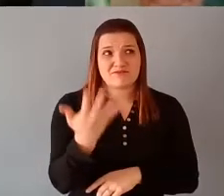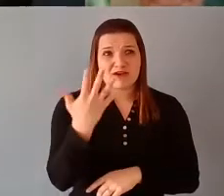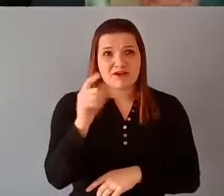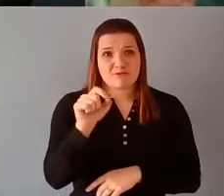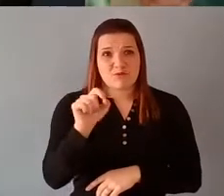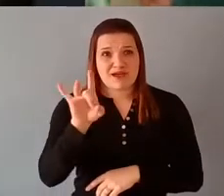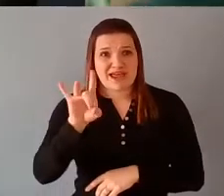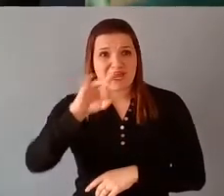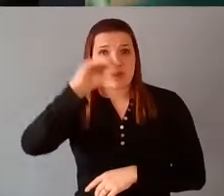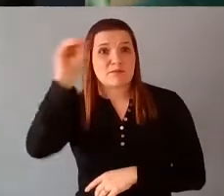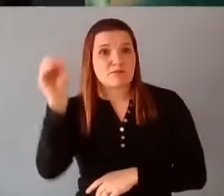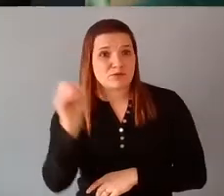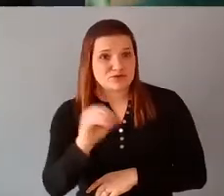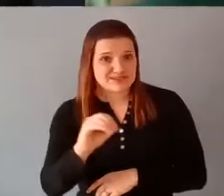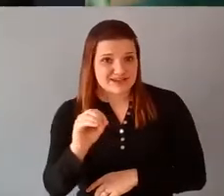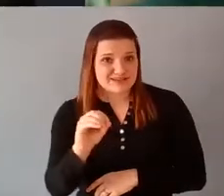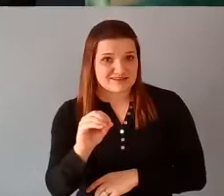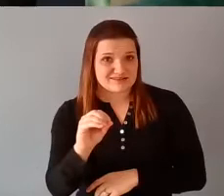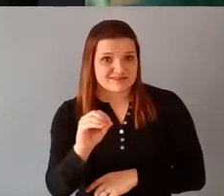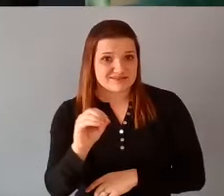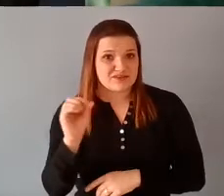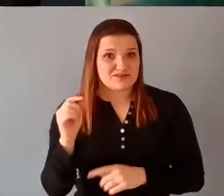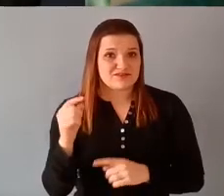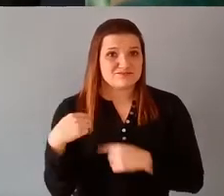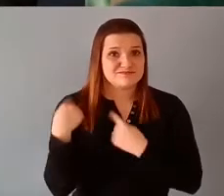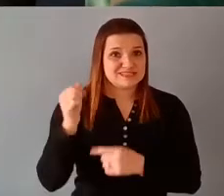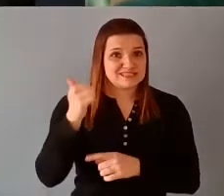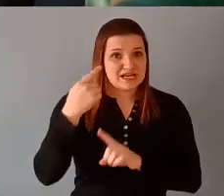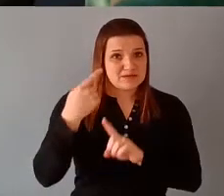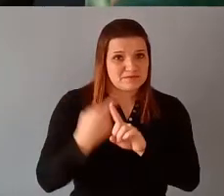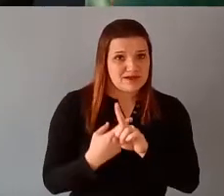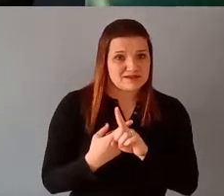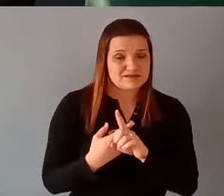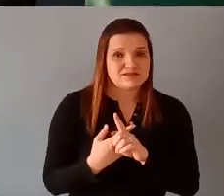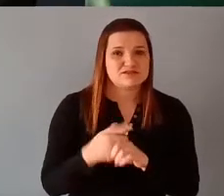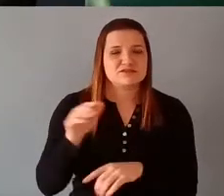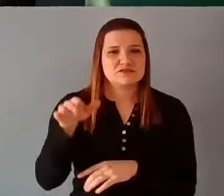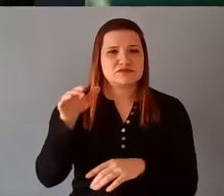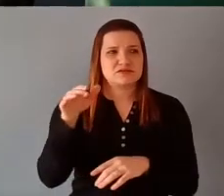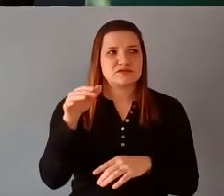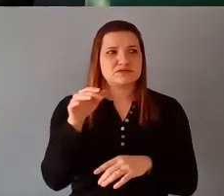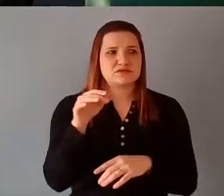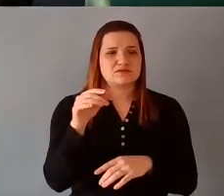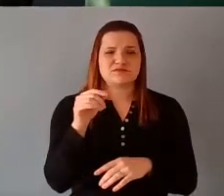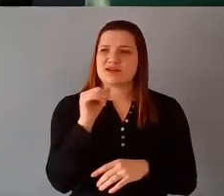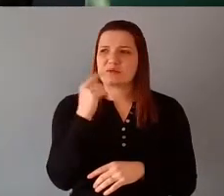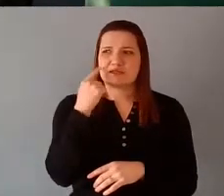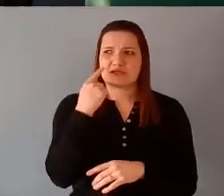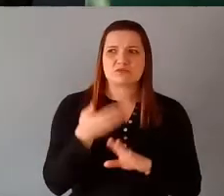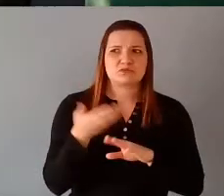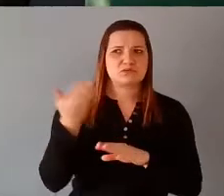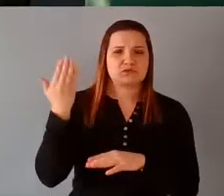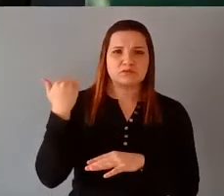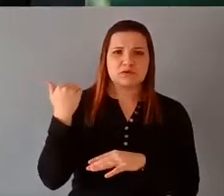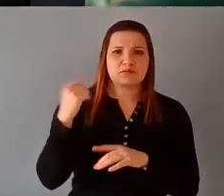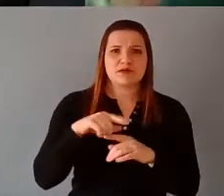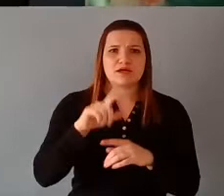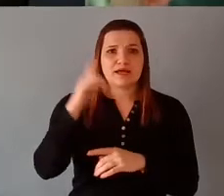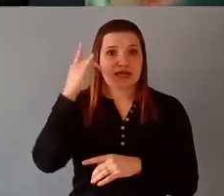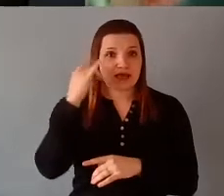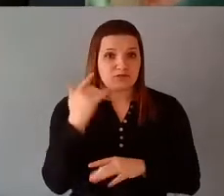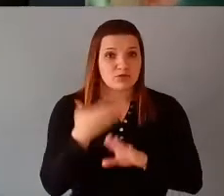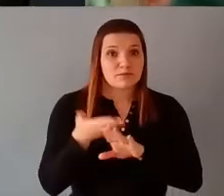the 10-month duration. You may recall that it doesn't seem too long ago that California had a cumulative